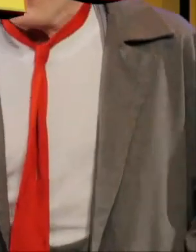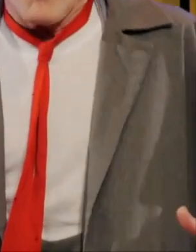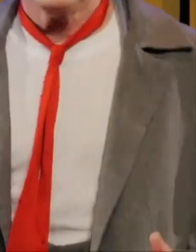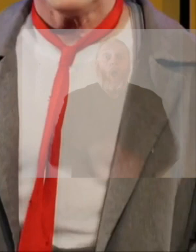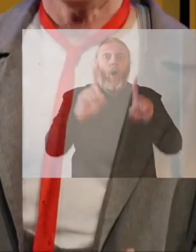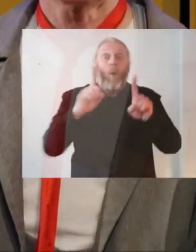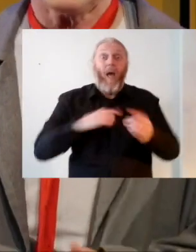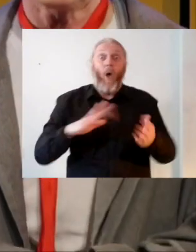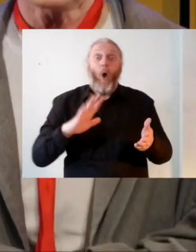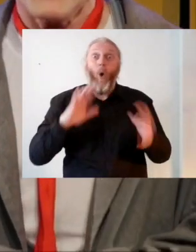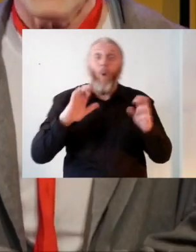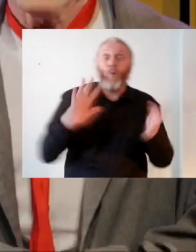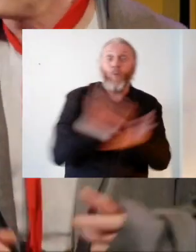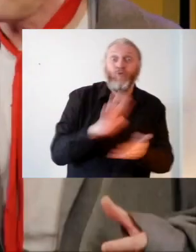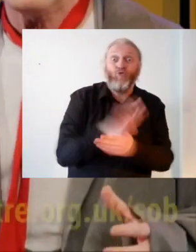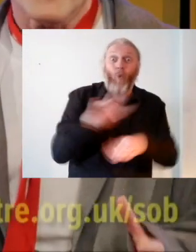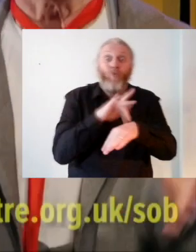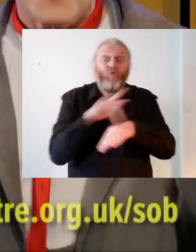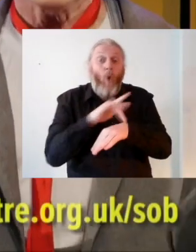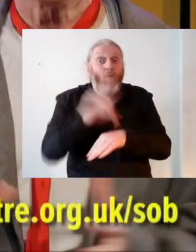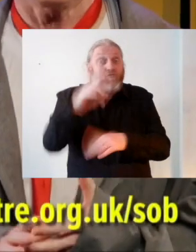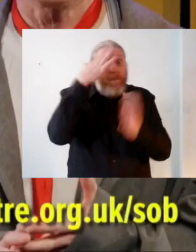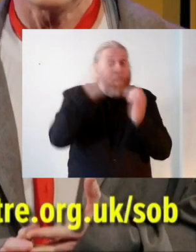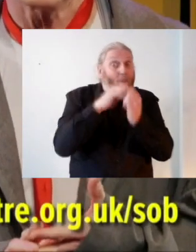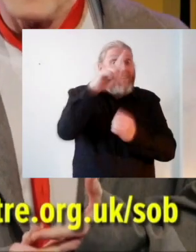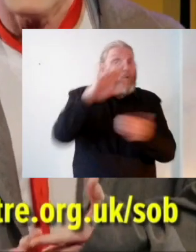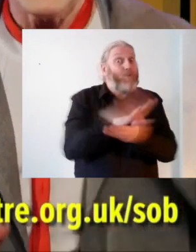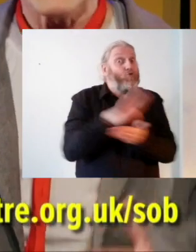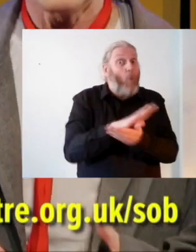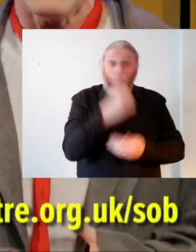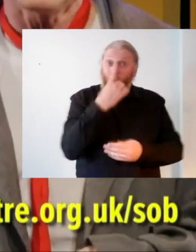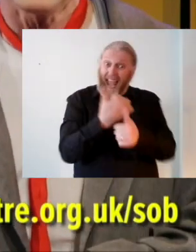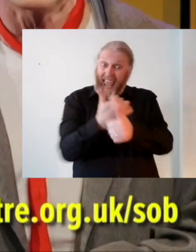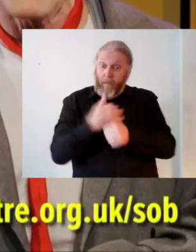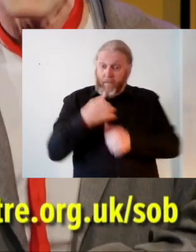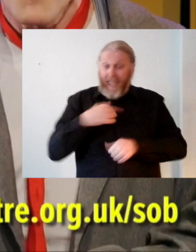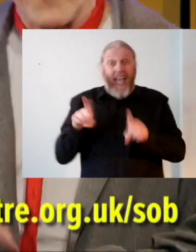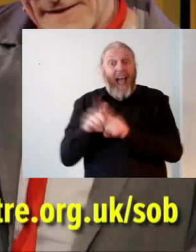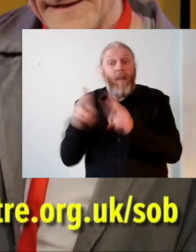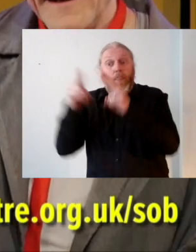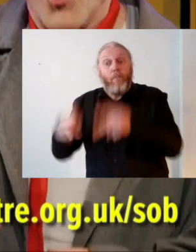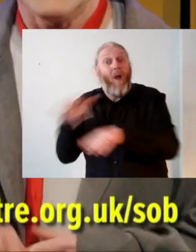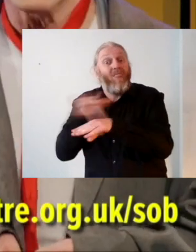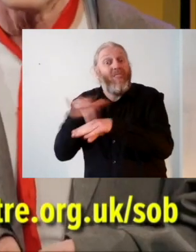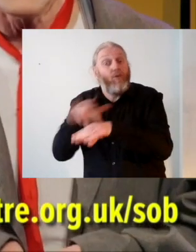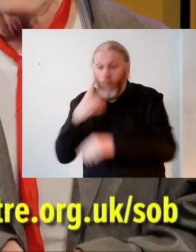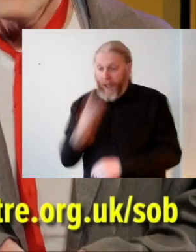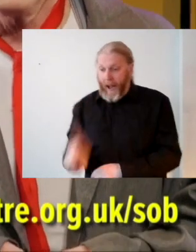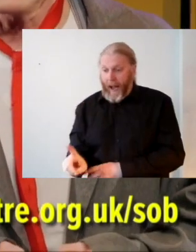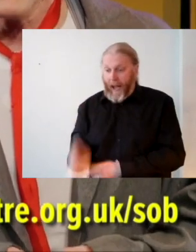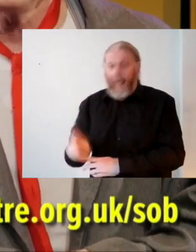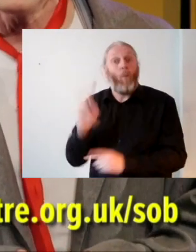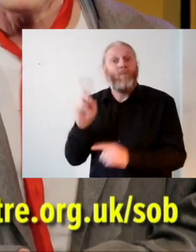Oh, I hope you all enjoyed the show. Now, remember, if you did enjoy the show, you can help me and the Barn Theatre out by clicking on the link below